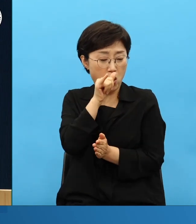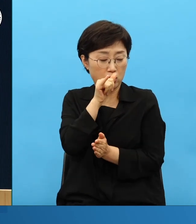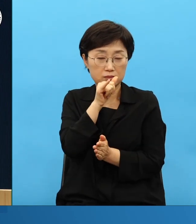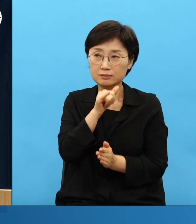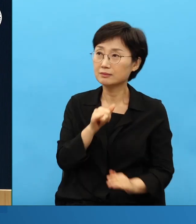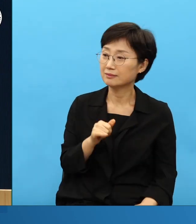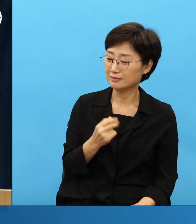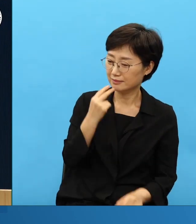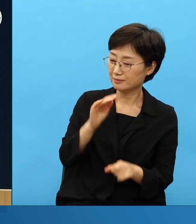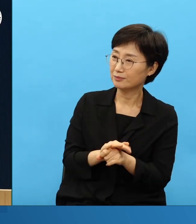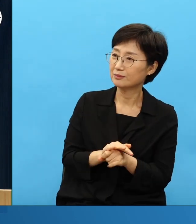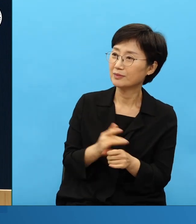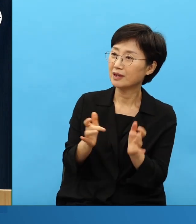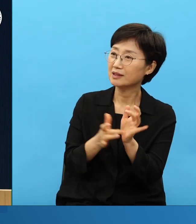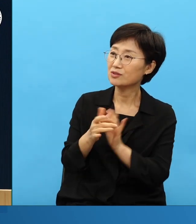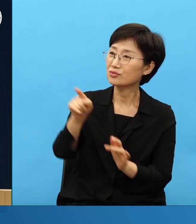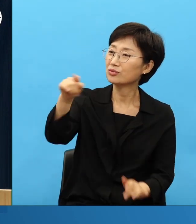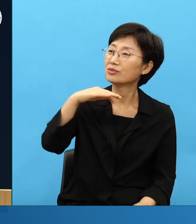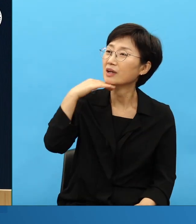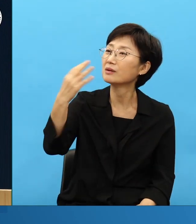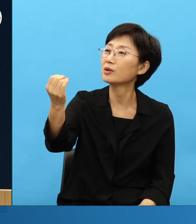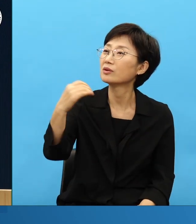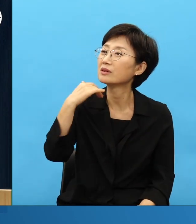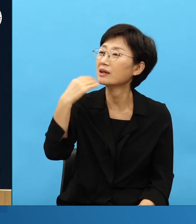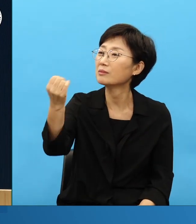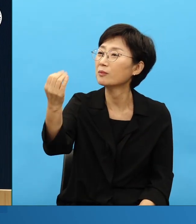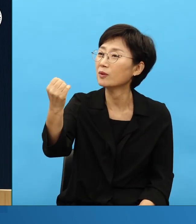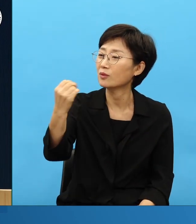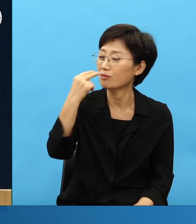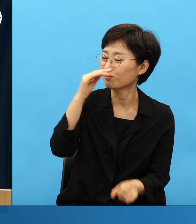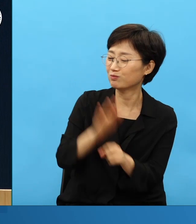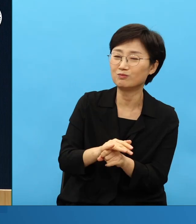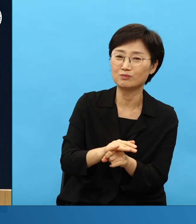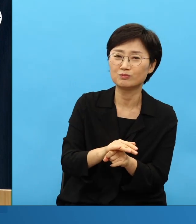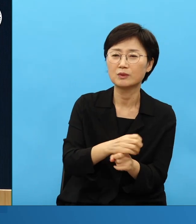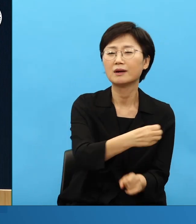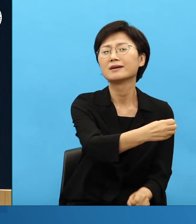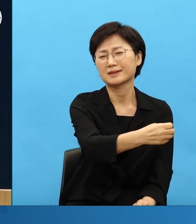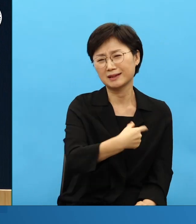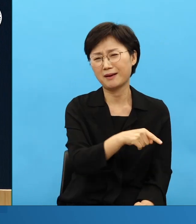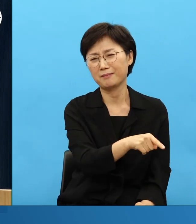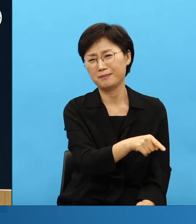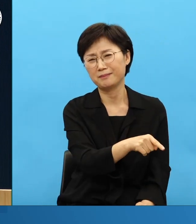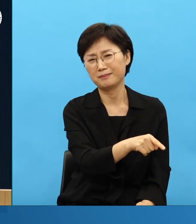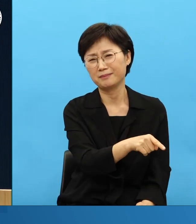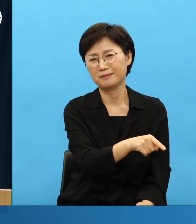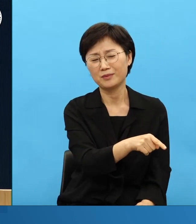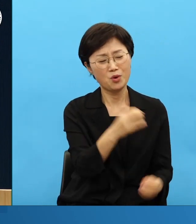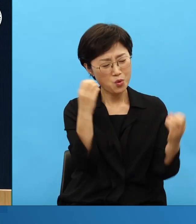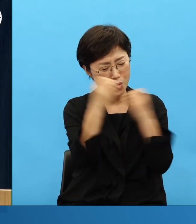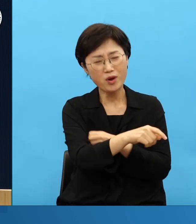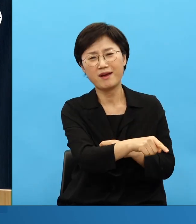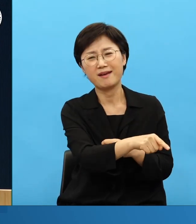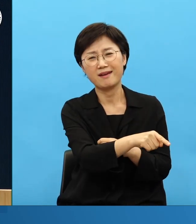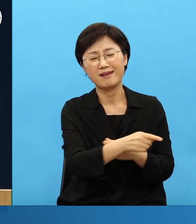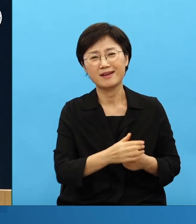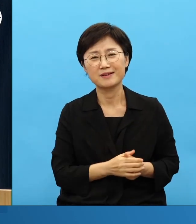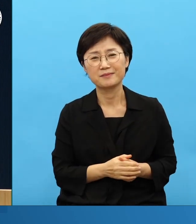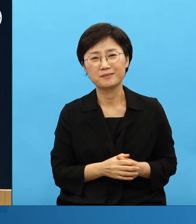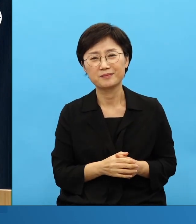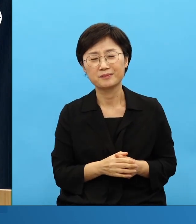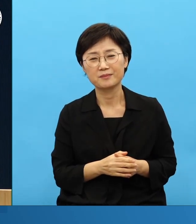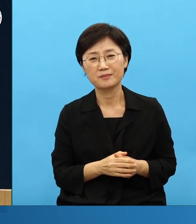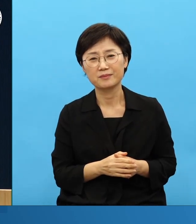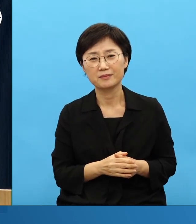And the Jewish people have great respect for David. And when Jesus said, David looked to me and he believed in me and he was saved, they said, well, how old are you then?